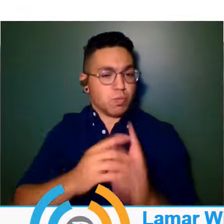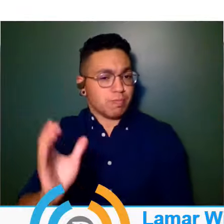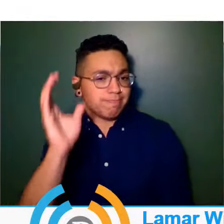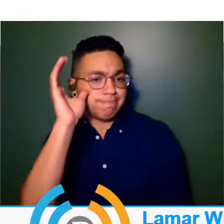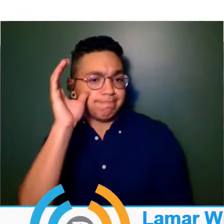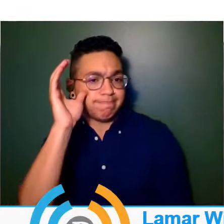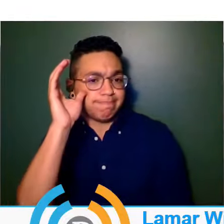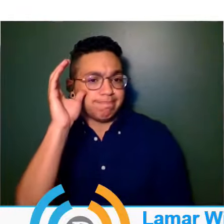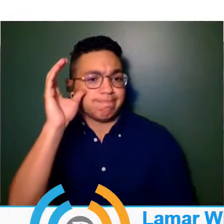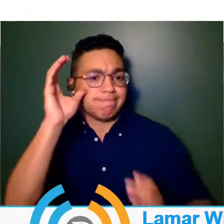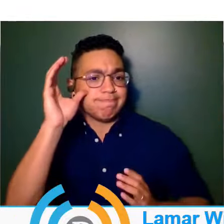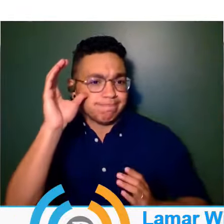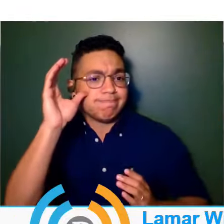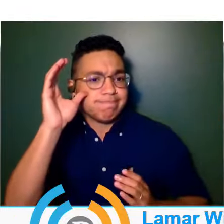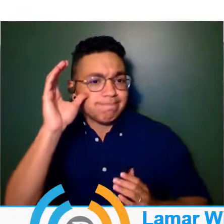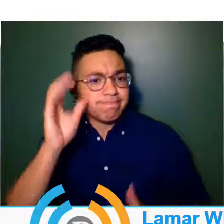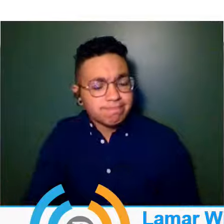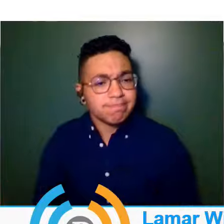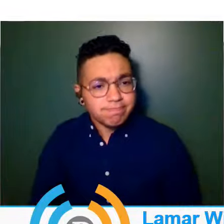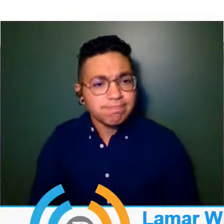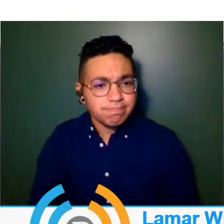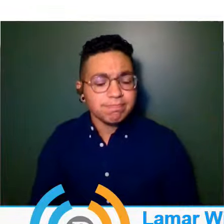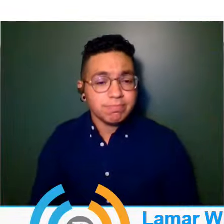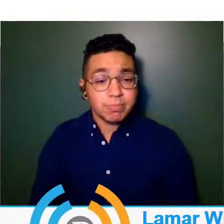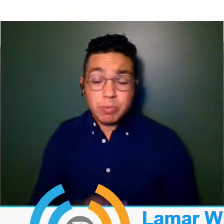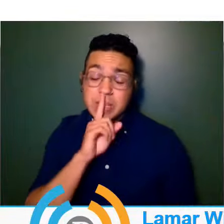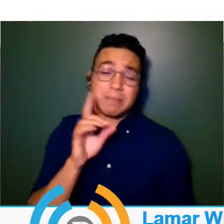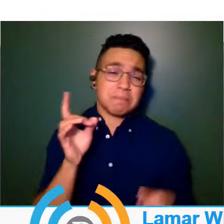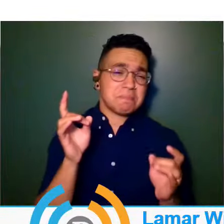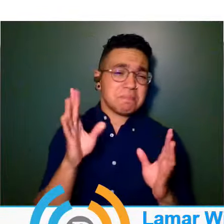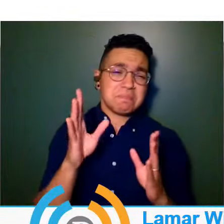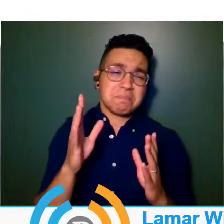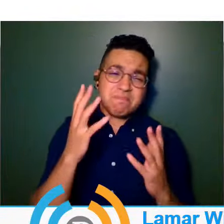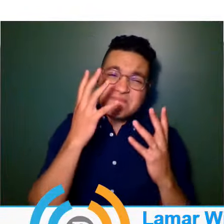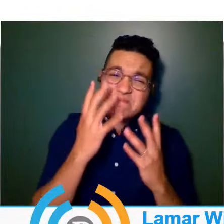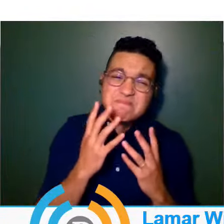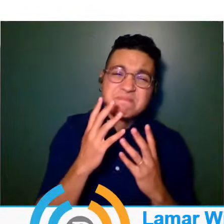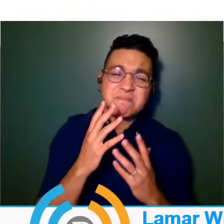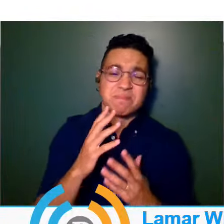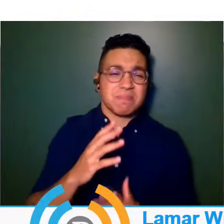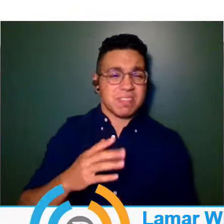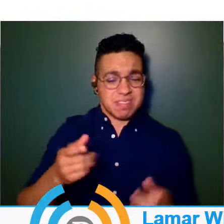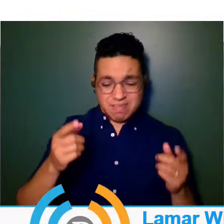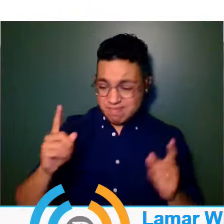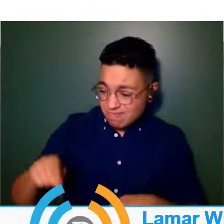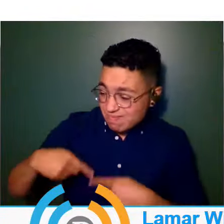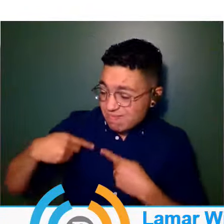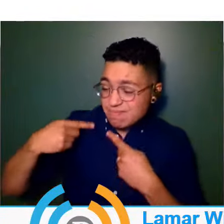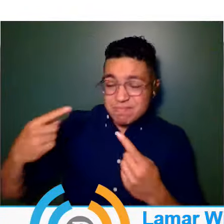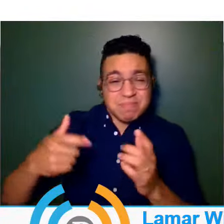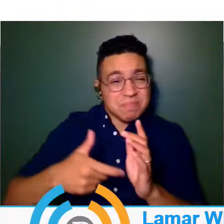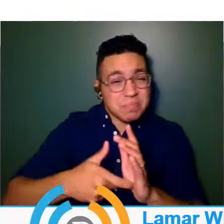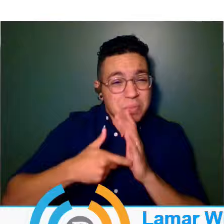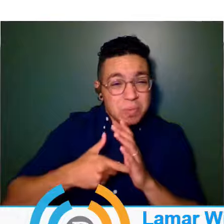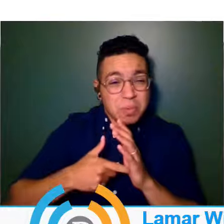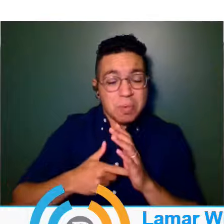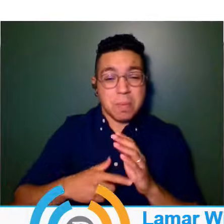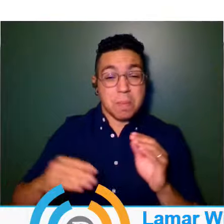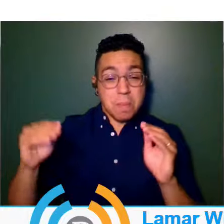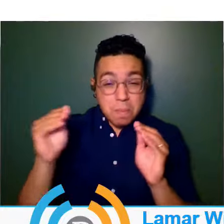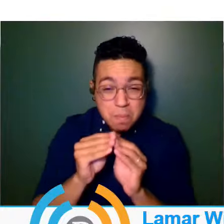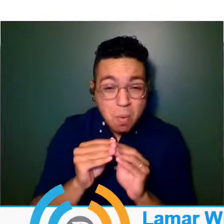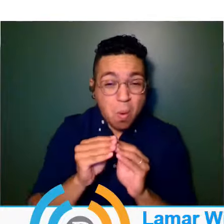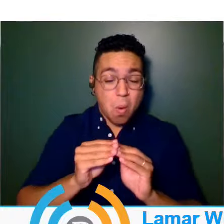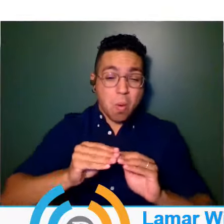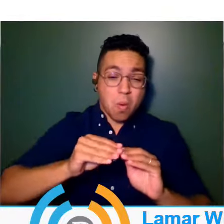it's completely tragic that it's taken more death for us to talk